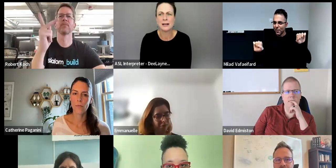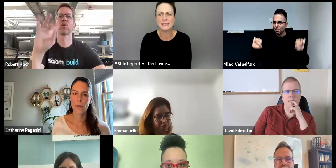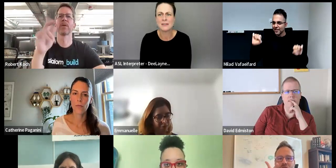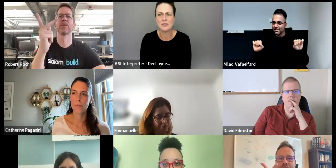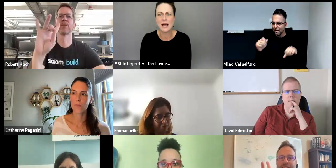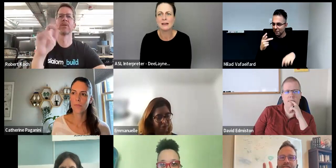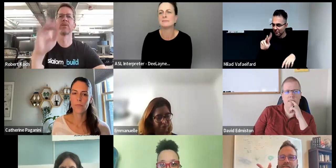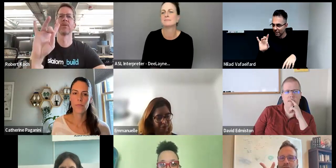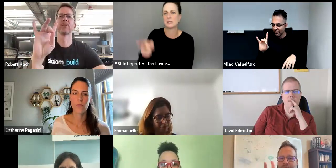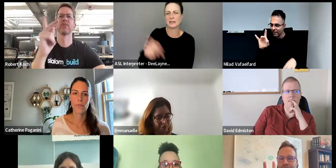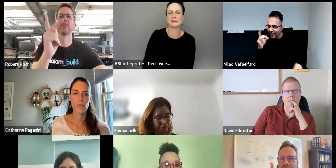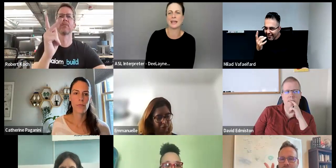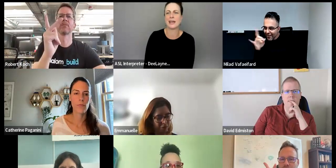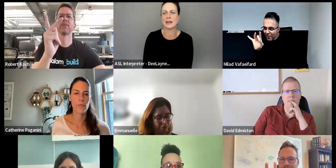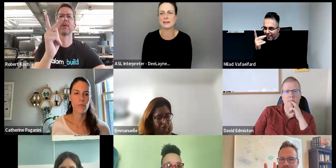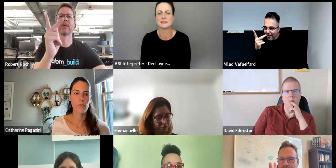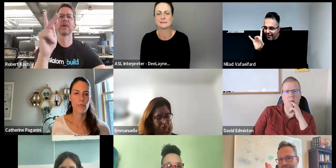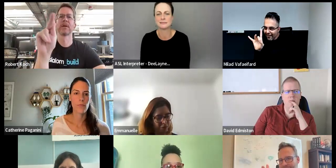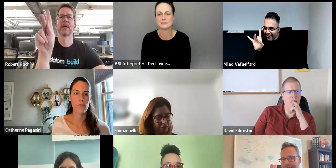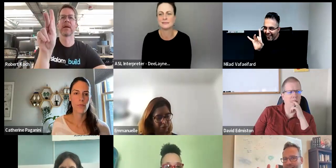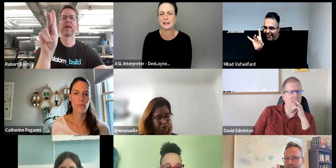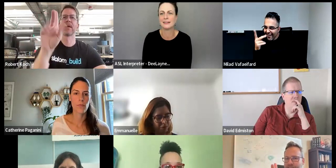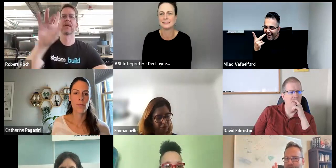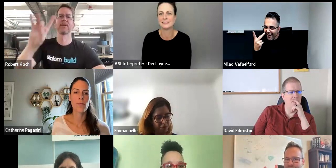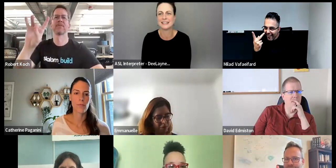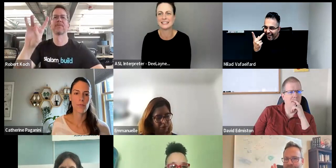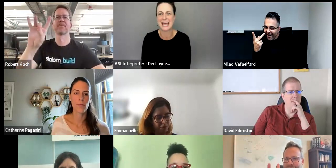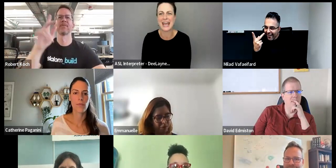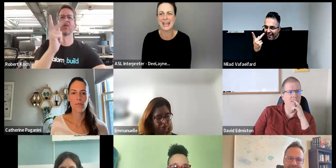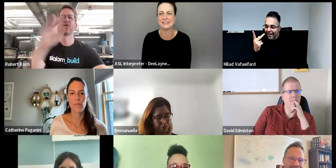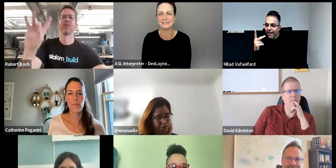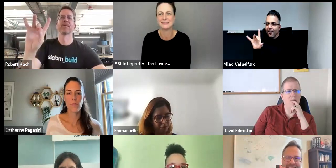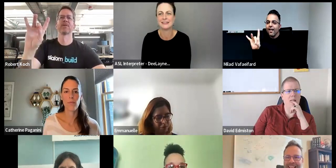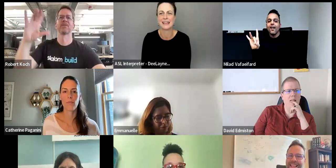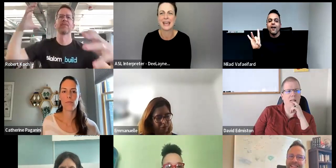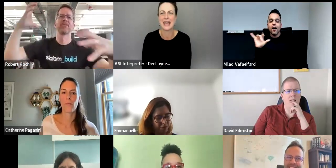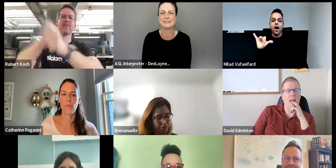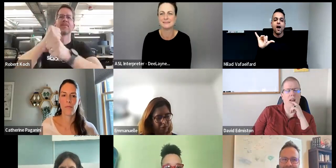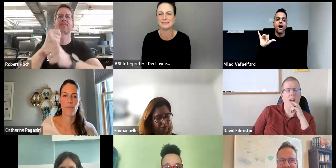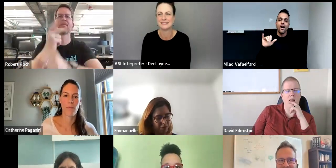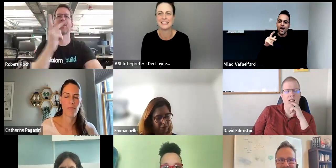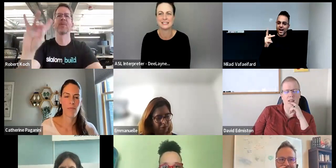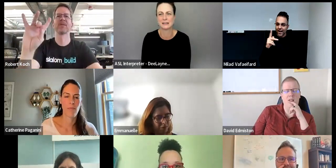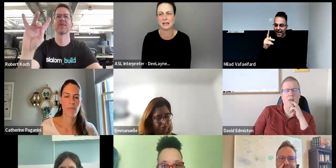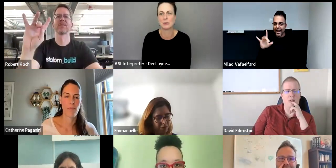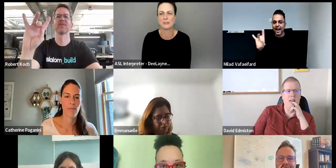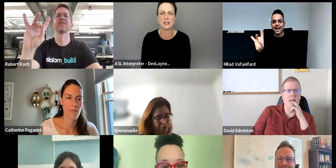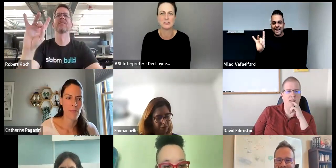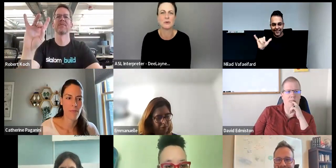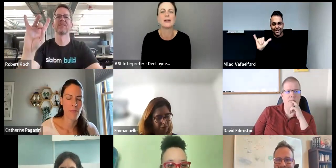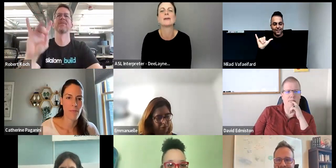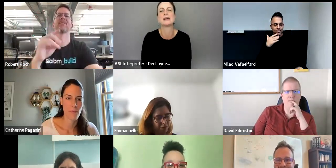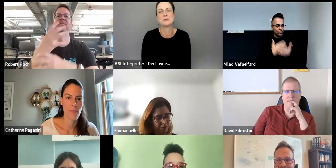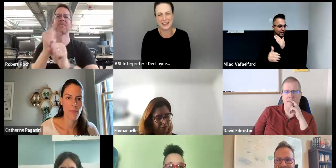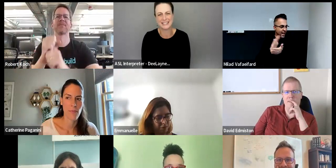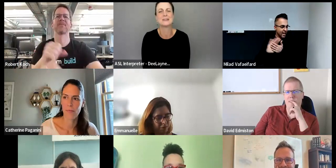What do you guys sign for that? We sign K8S. Yeah. It's K8, it's an abbreviation